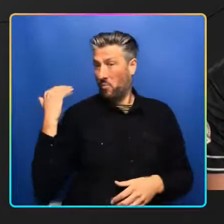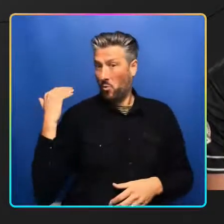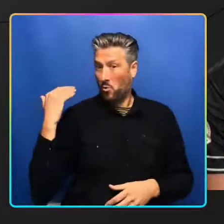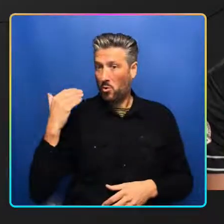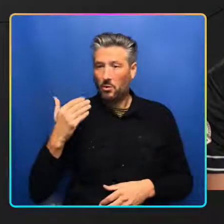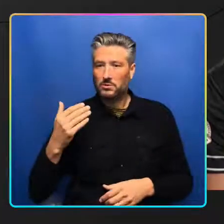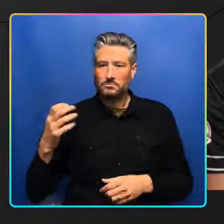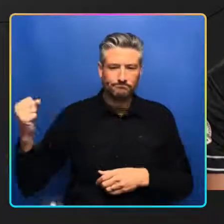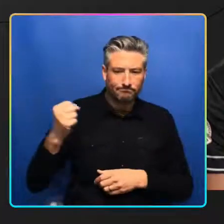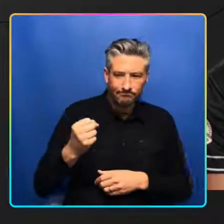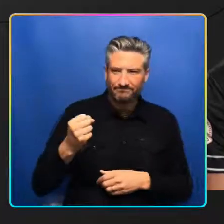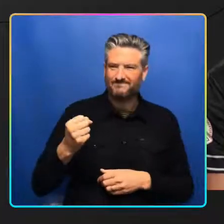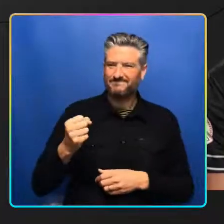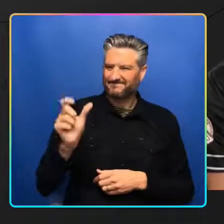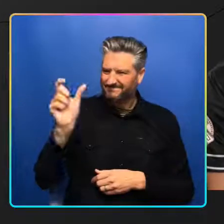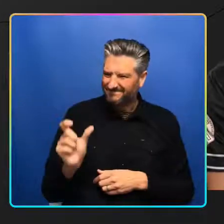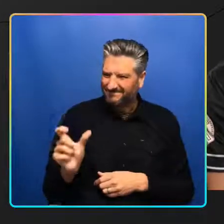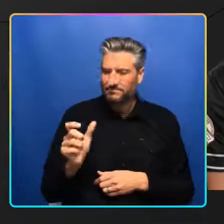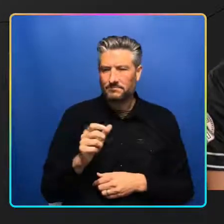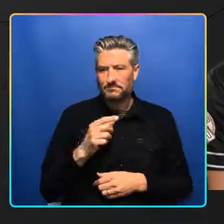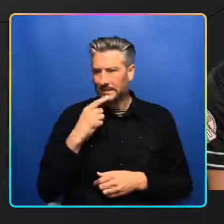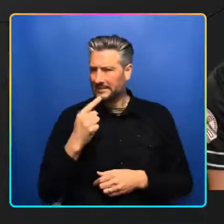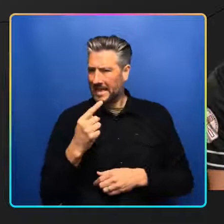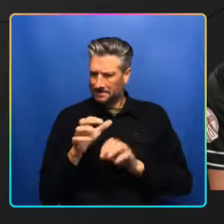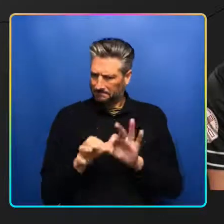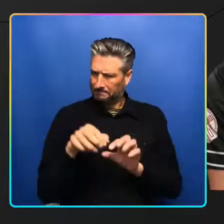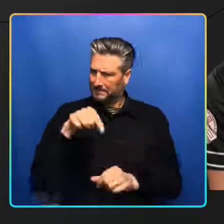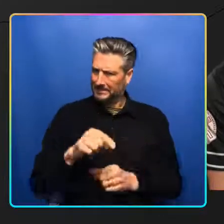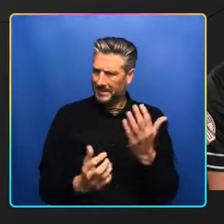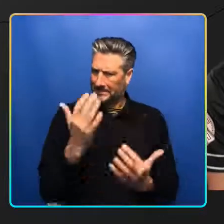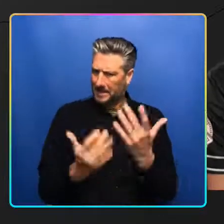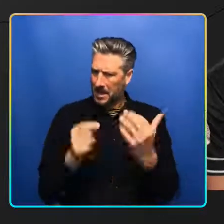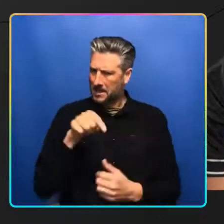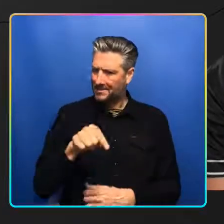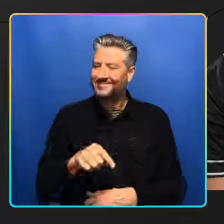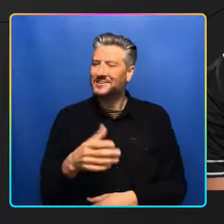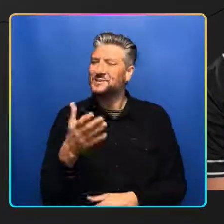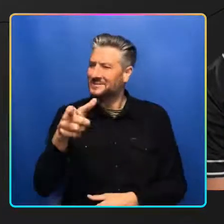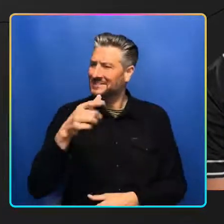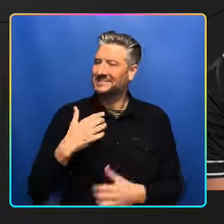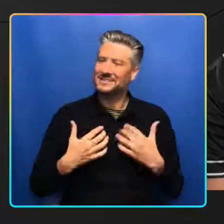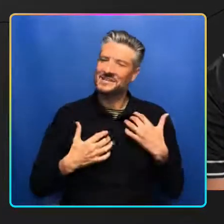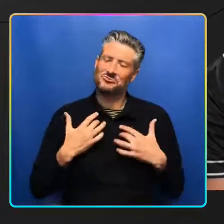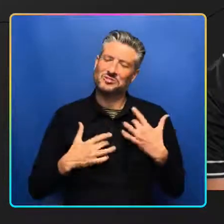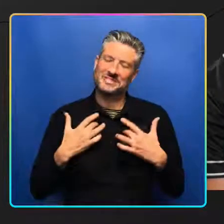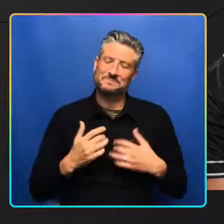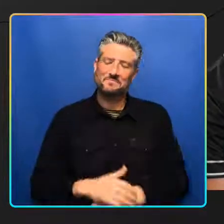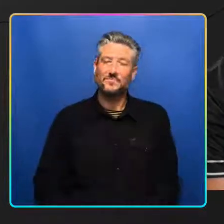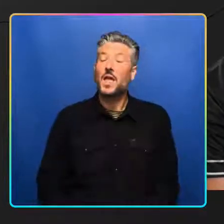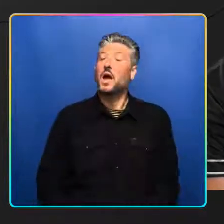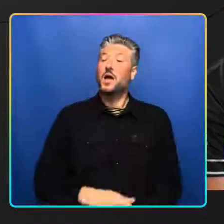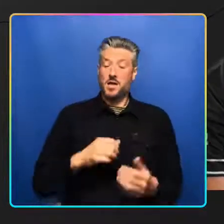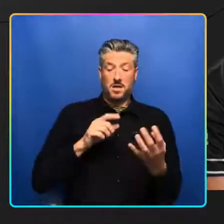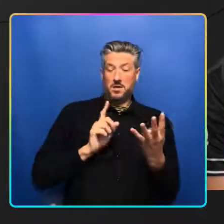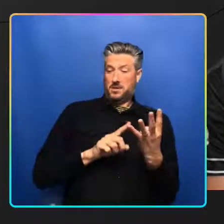nice. That's an interesting one. What's your favorite event on the AI calendar?